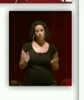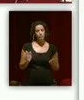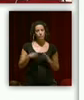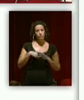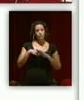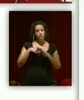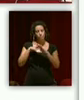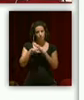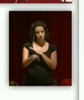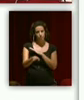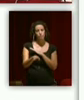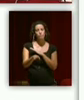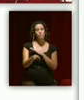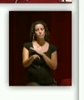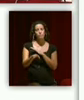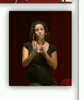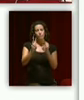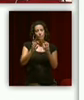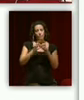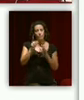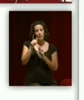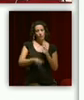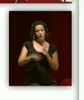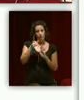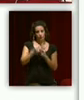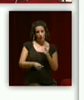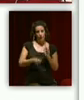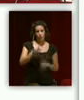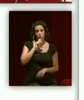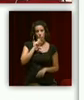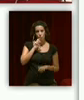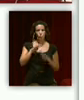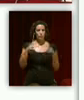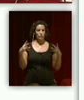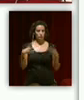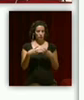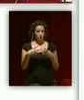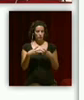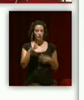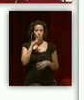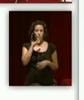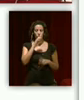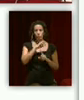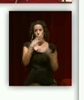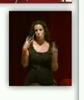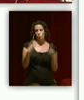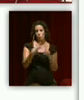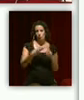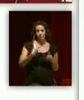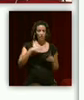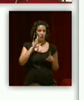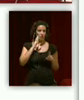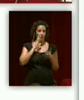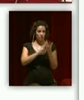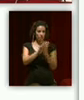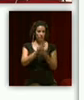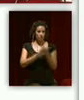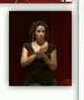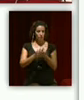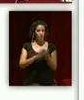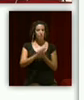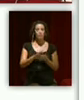the verification of the account, you just can see the application. Everything is done over the